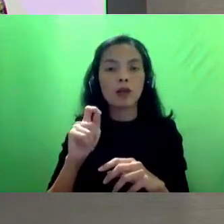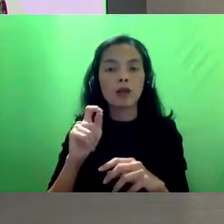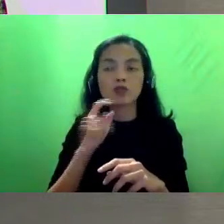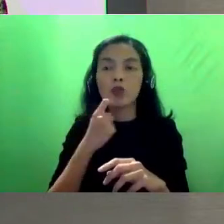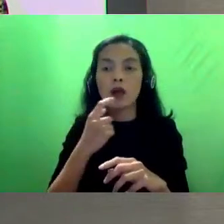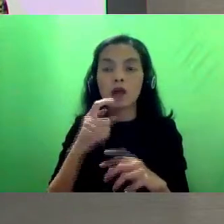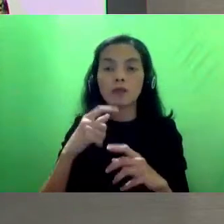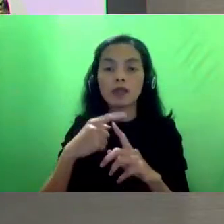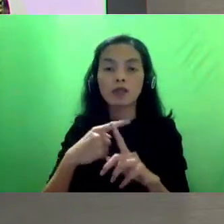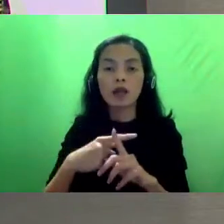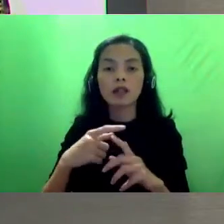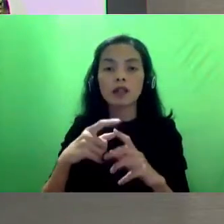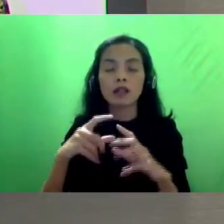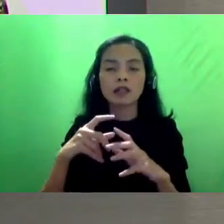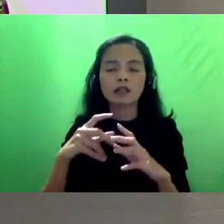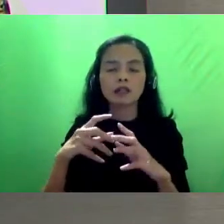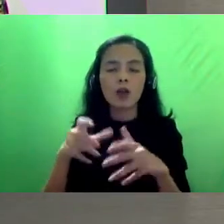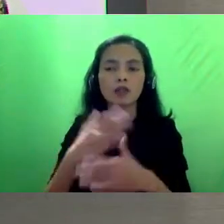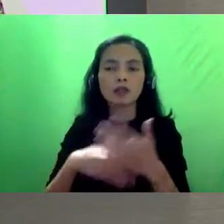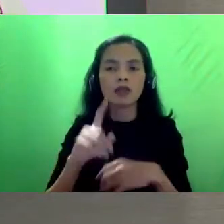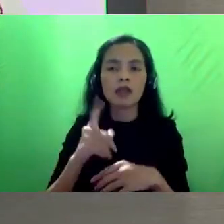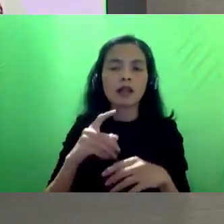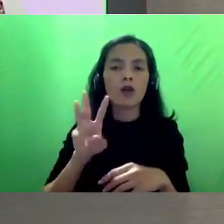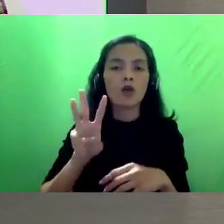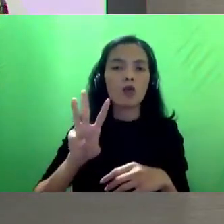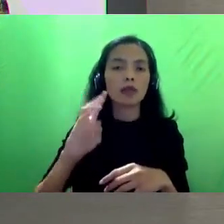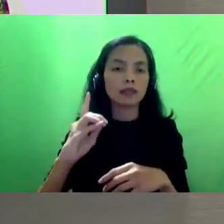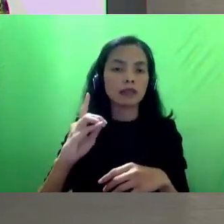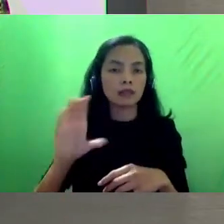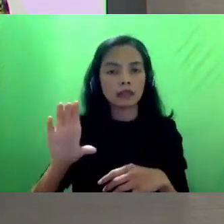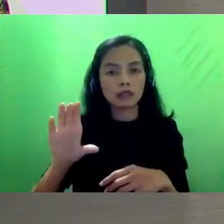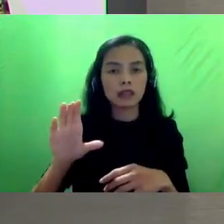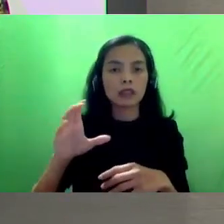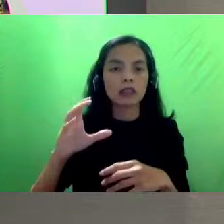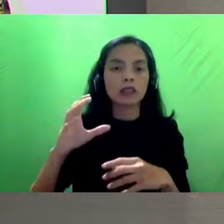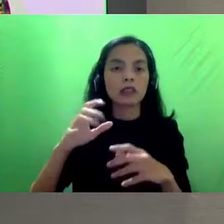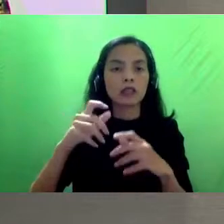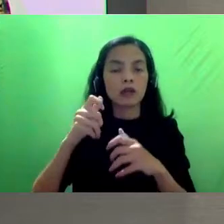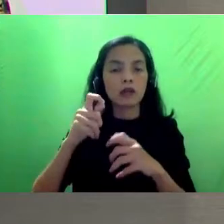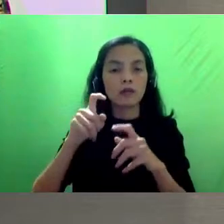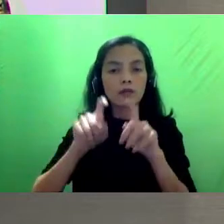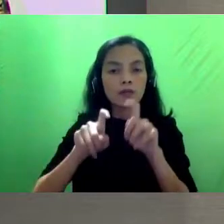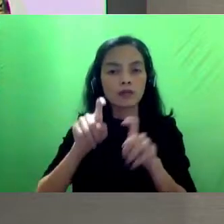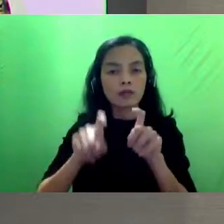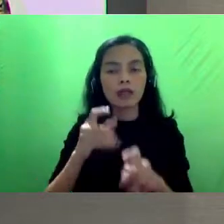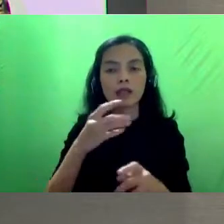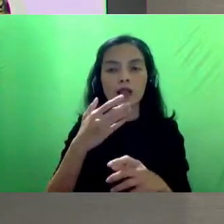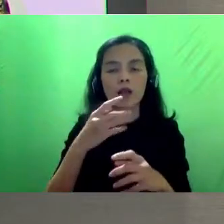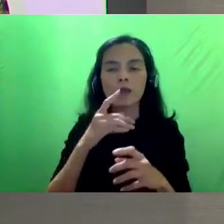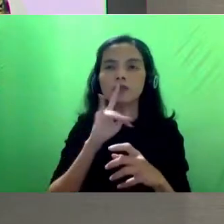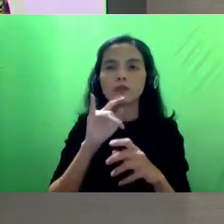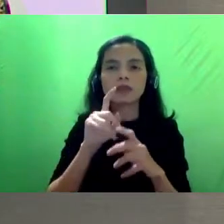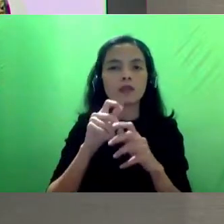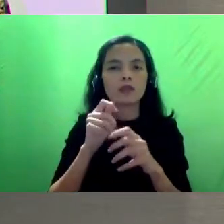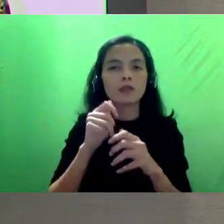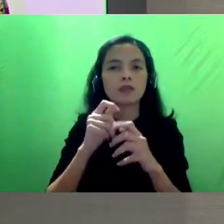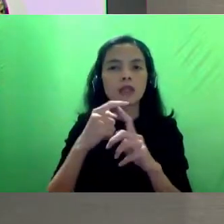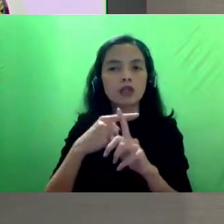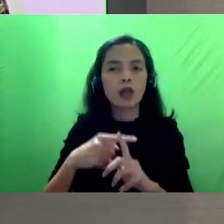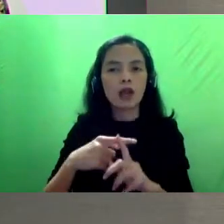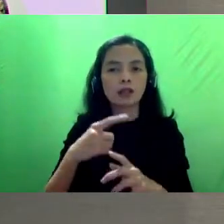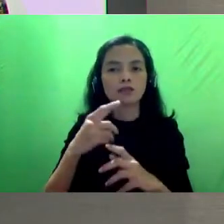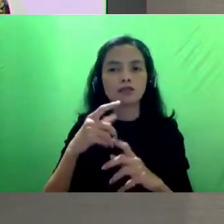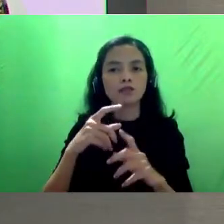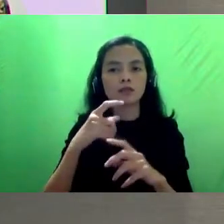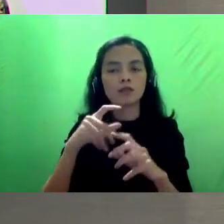Washington Group disability measurements, which consists of the 6 indicators. But again, the